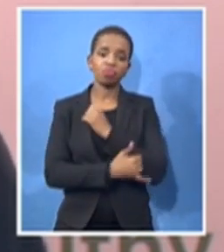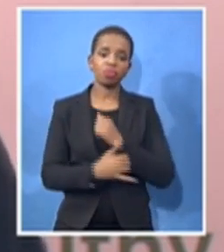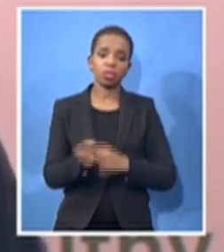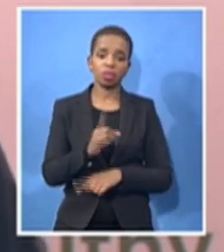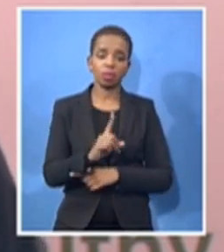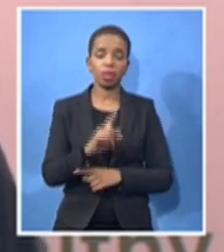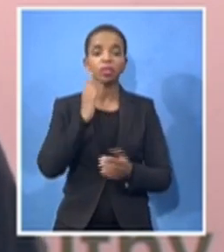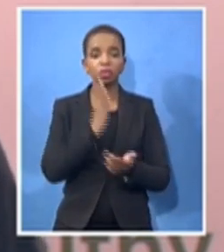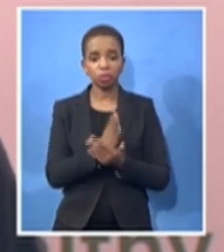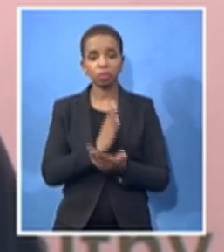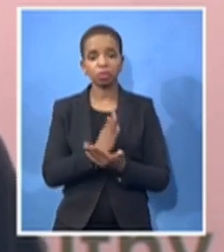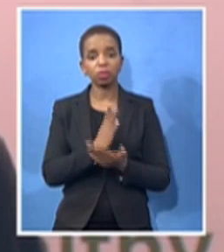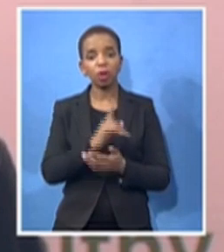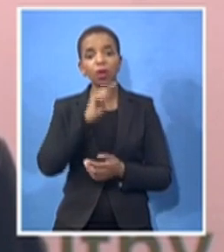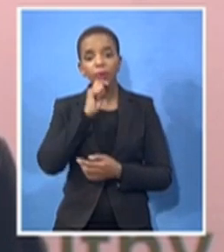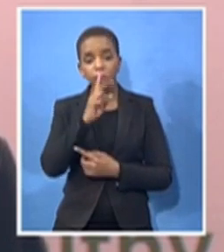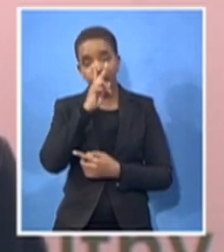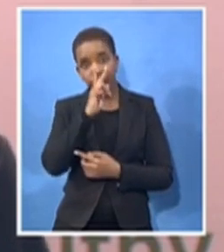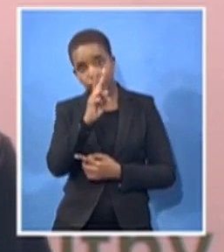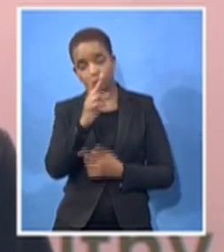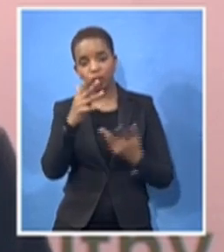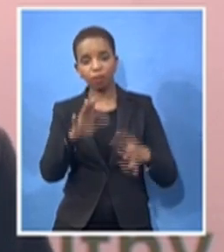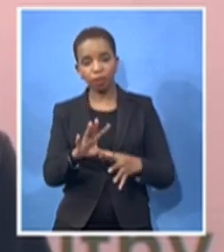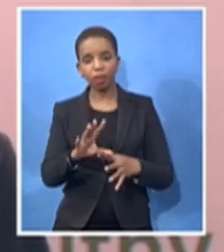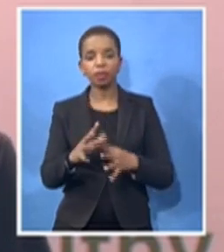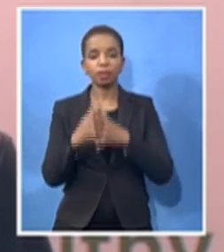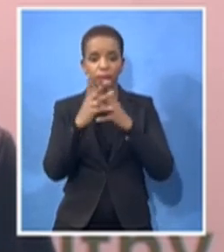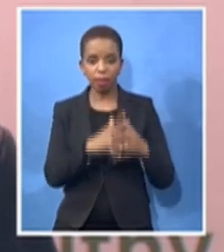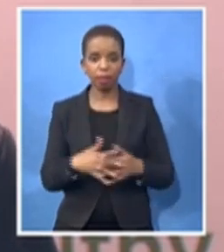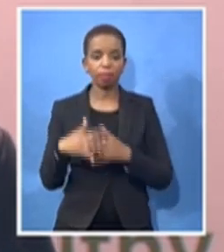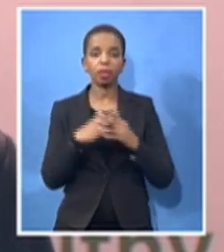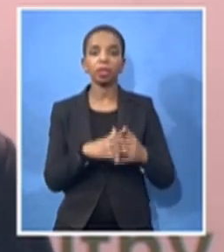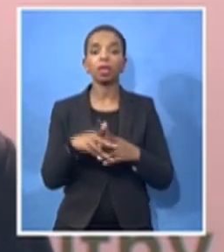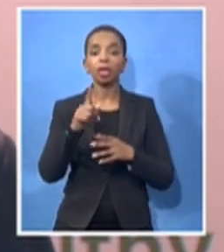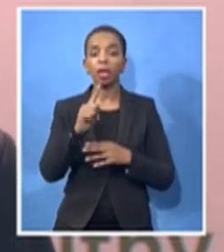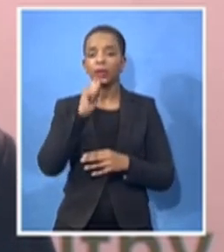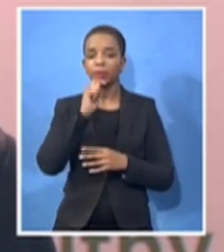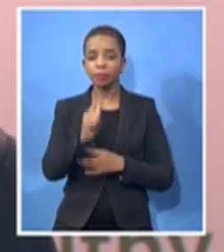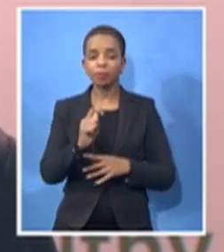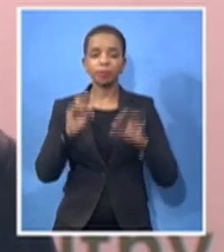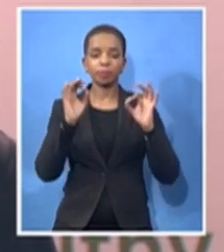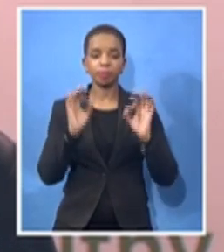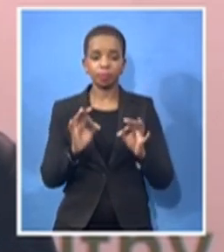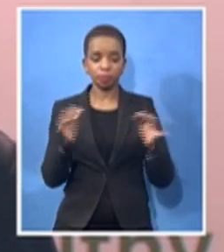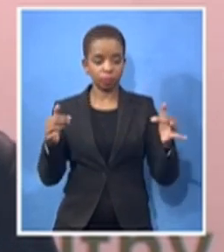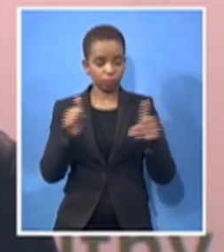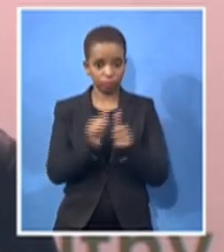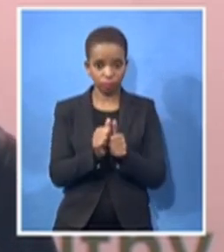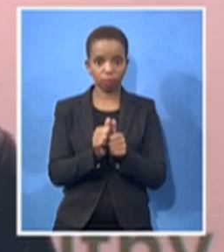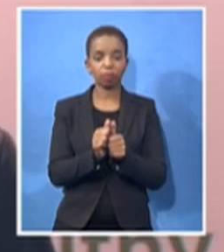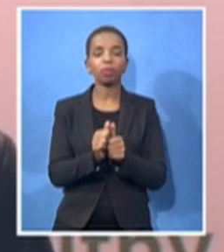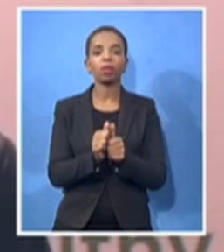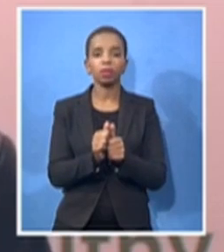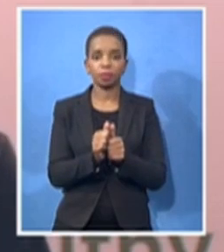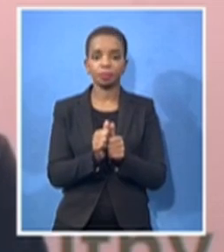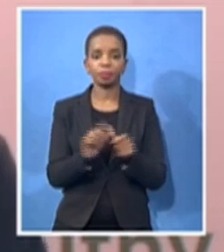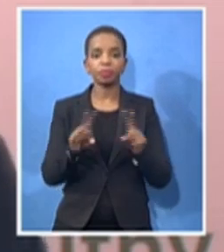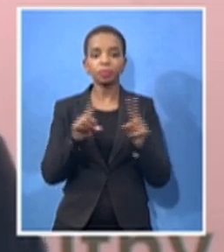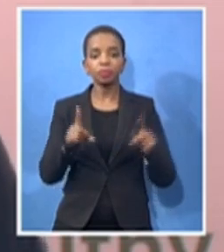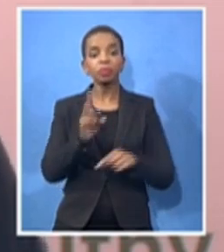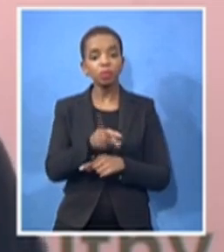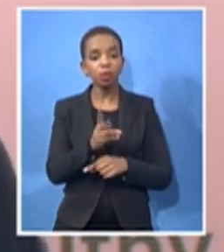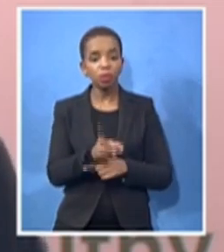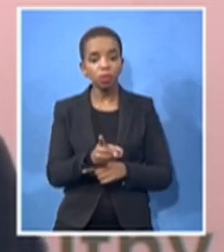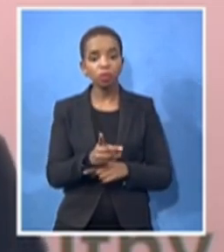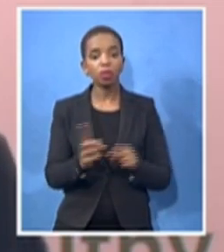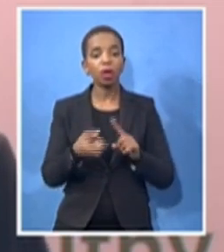a reliable partner in this fight, but also broadly in the PEPFAR side, very long-standing support,